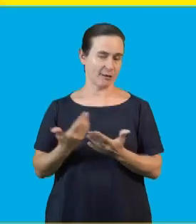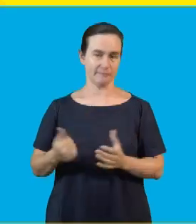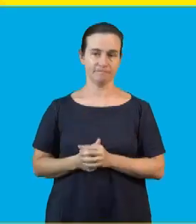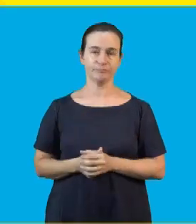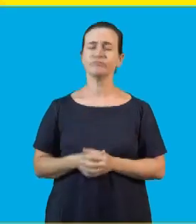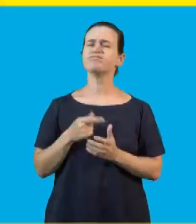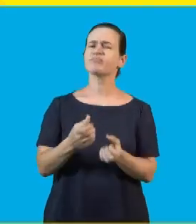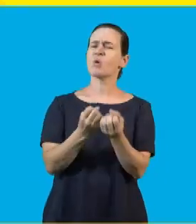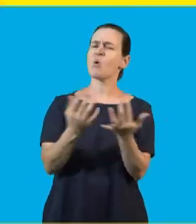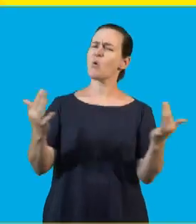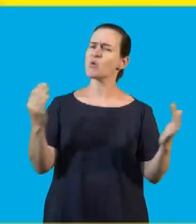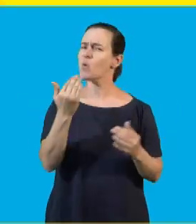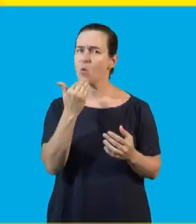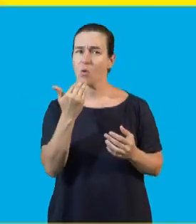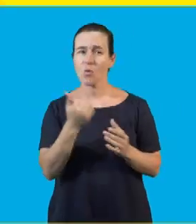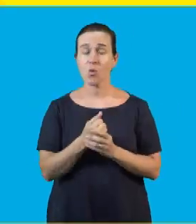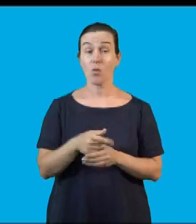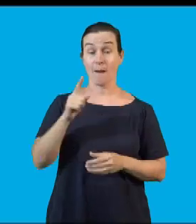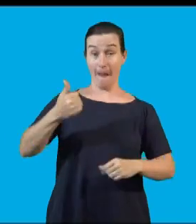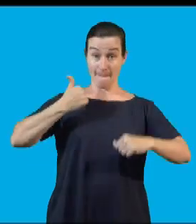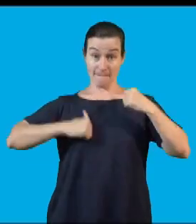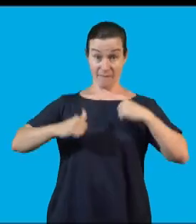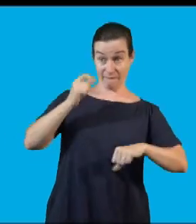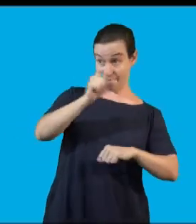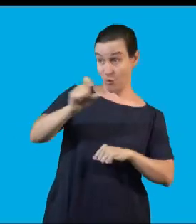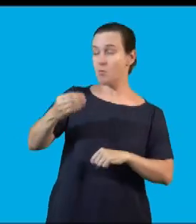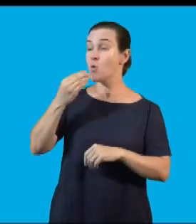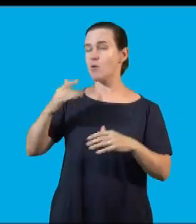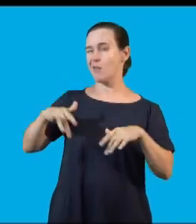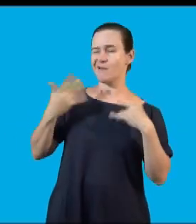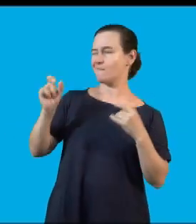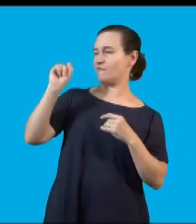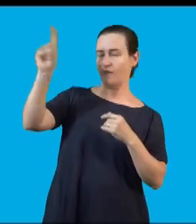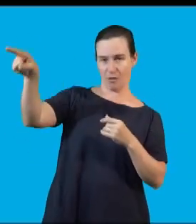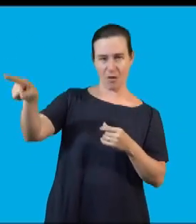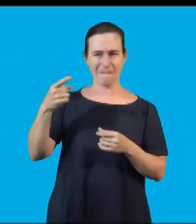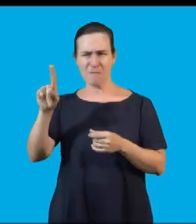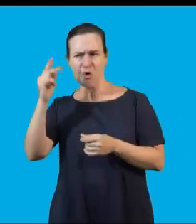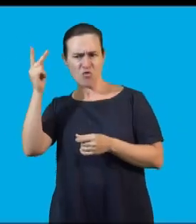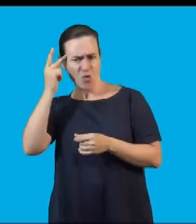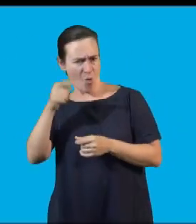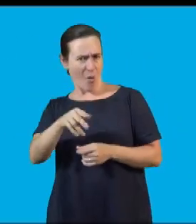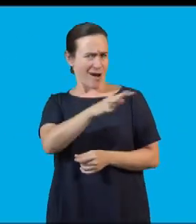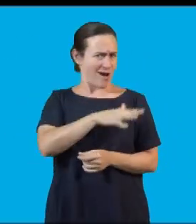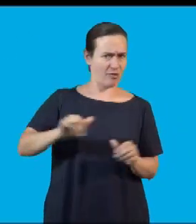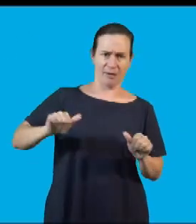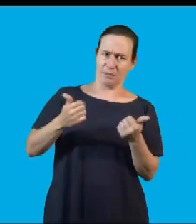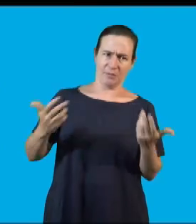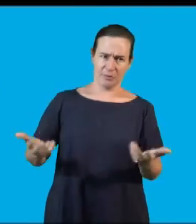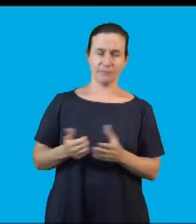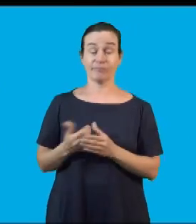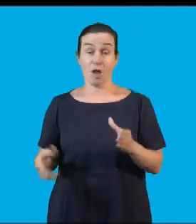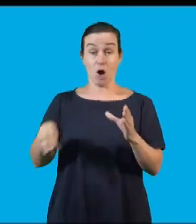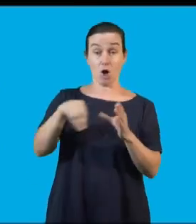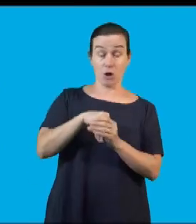The audience for this task would be out-of-town performers who are unfamiliar with the area.